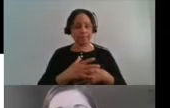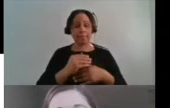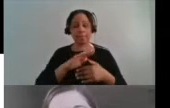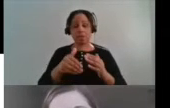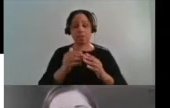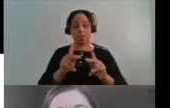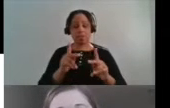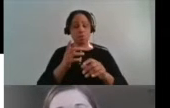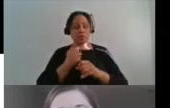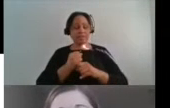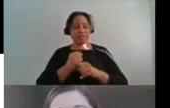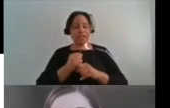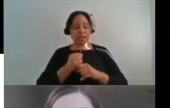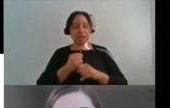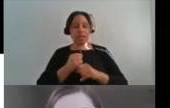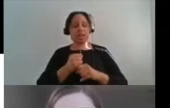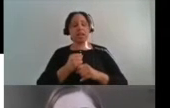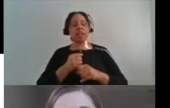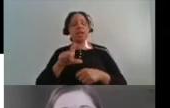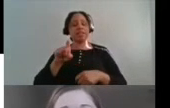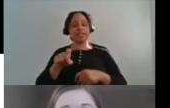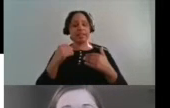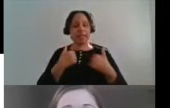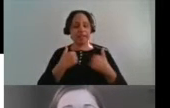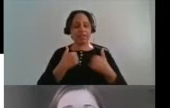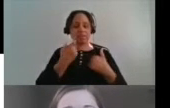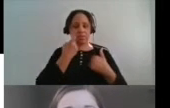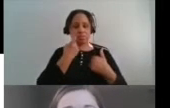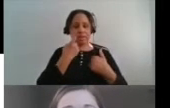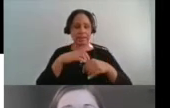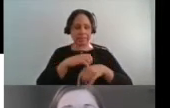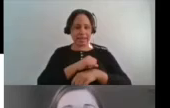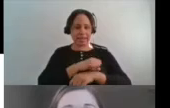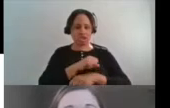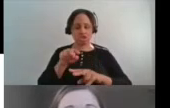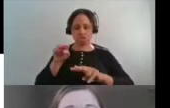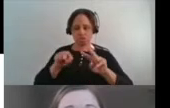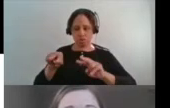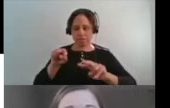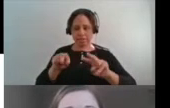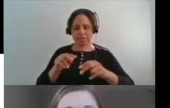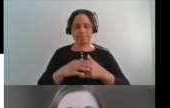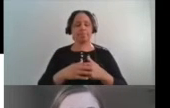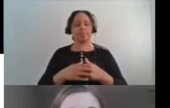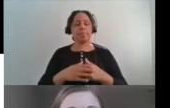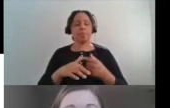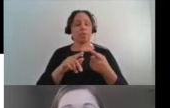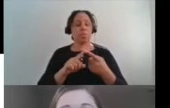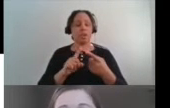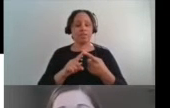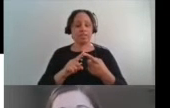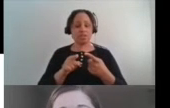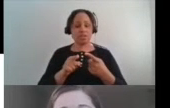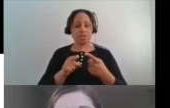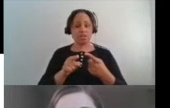their up-to-date recommended cancer screenings. As Dr. Katariya had mentioned, one of the things that you'll be on lifelong